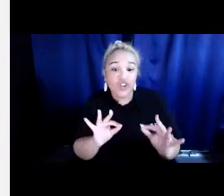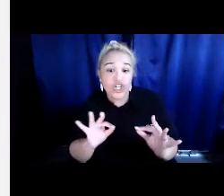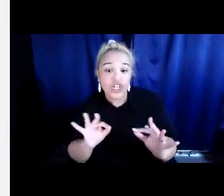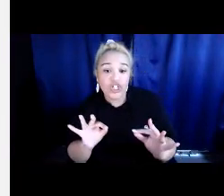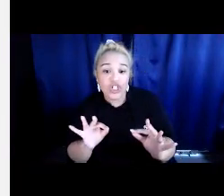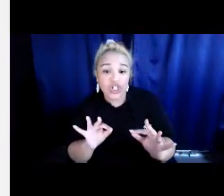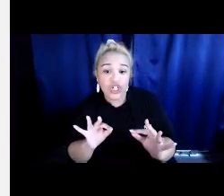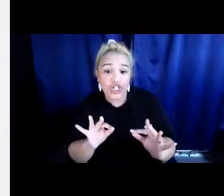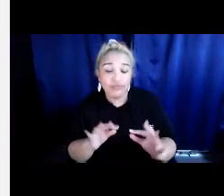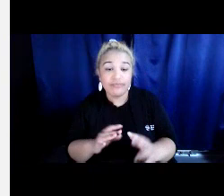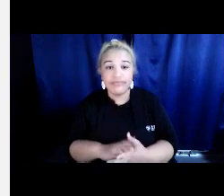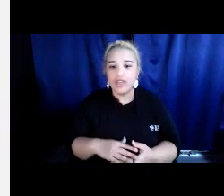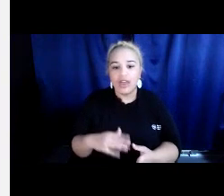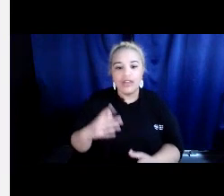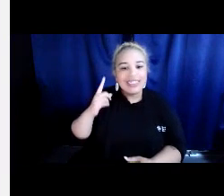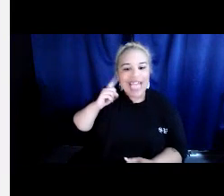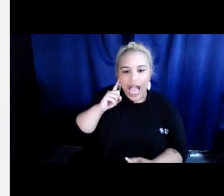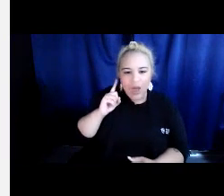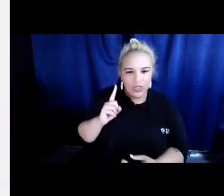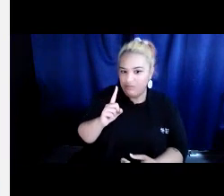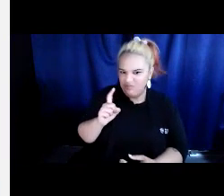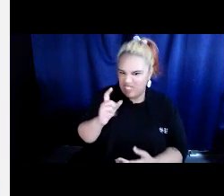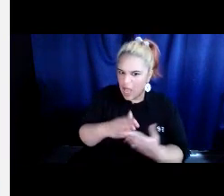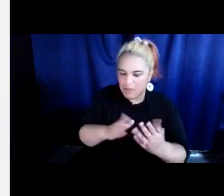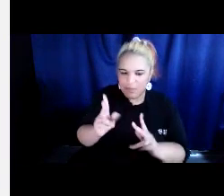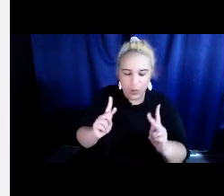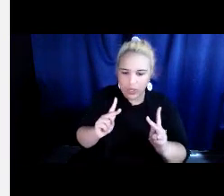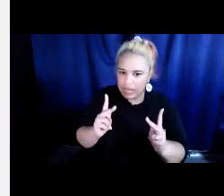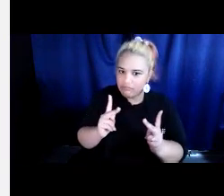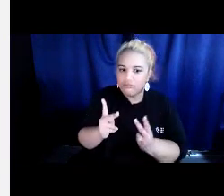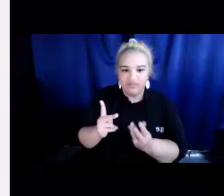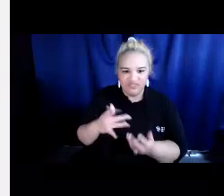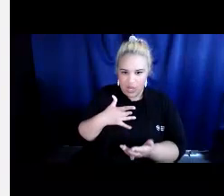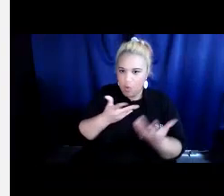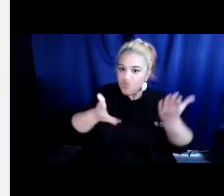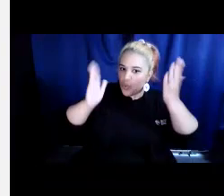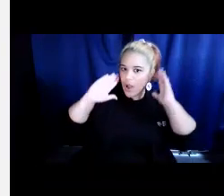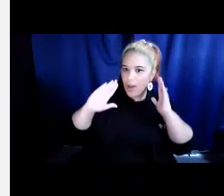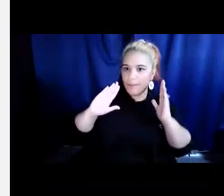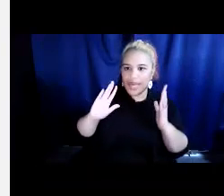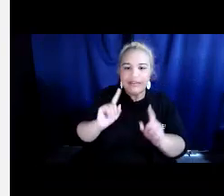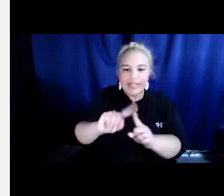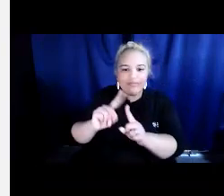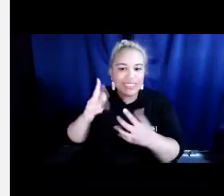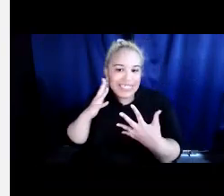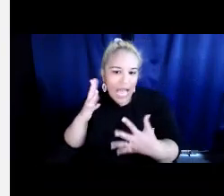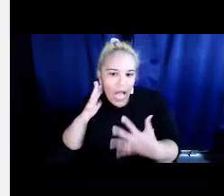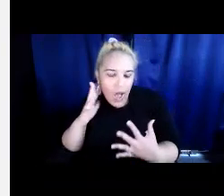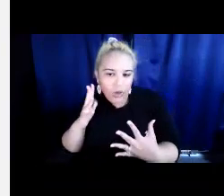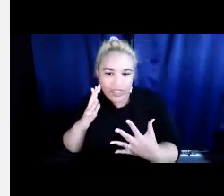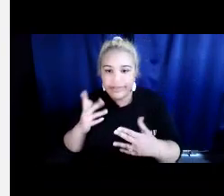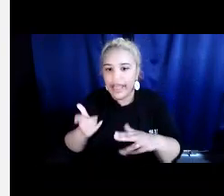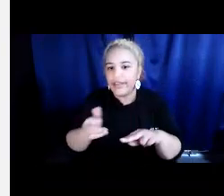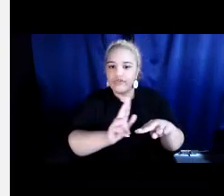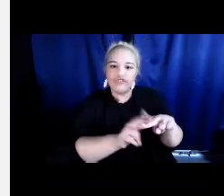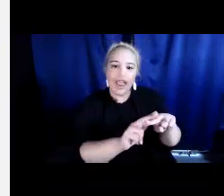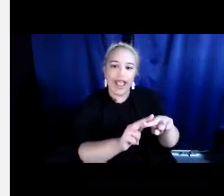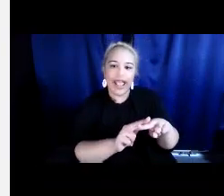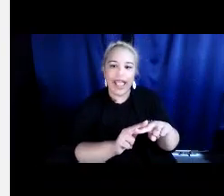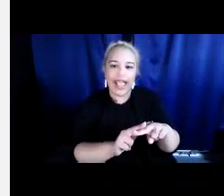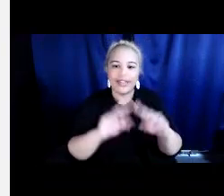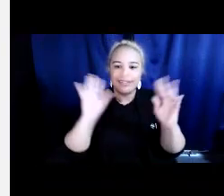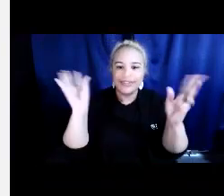crowded spaces, printers, or air conditioning units. There's also sight sensitivity. So this is bright lights